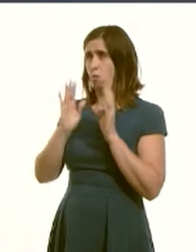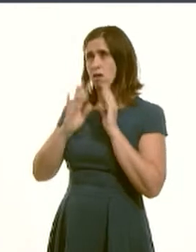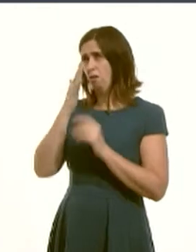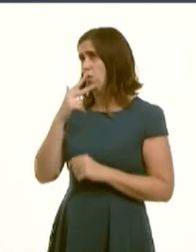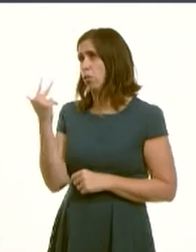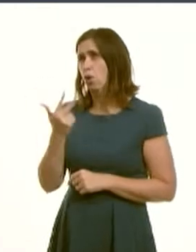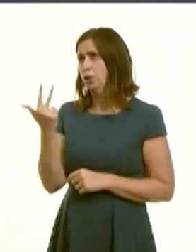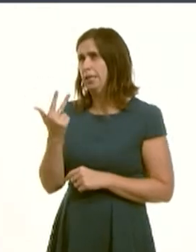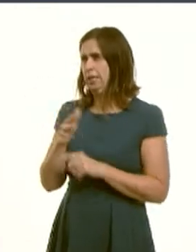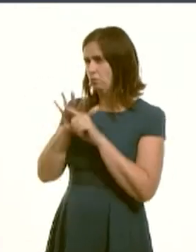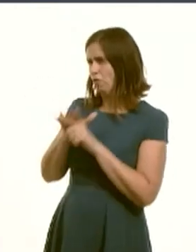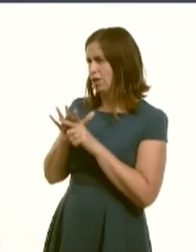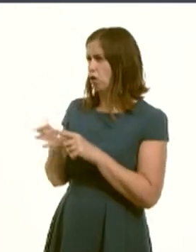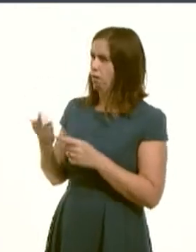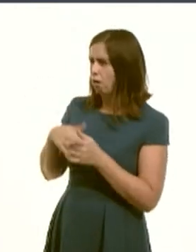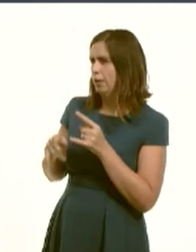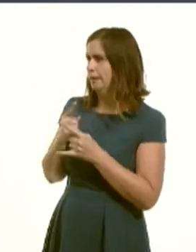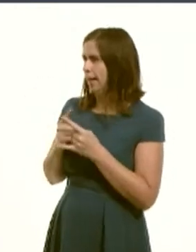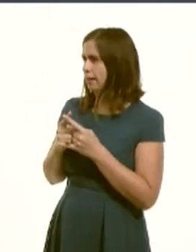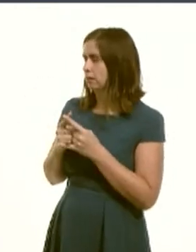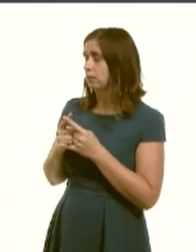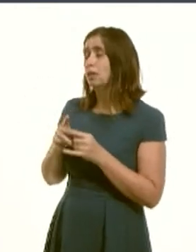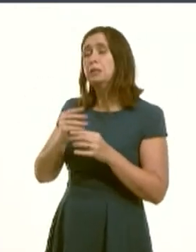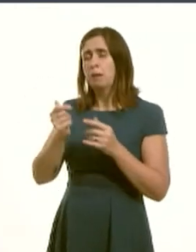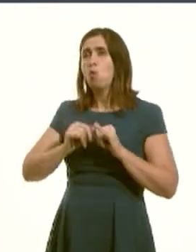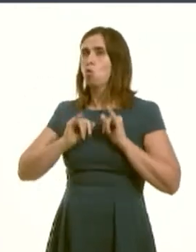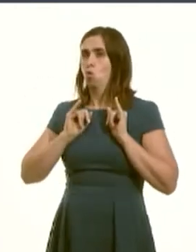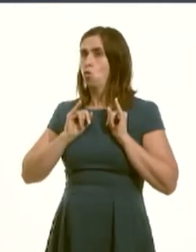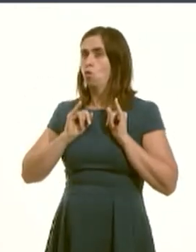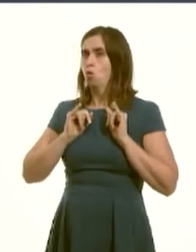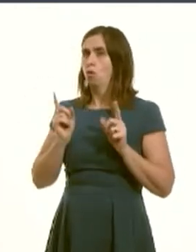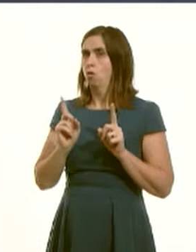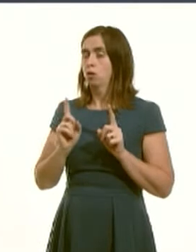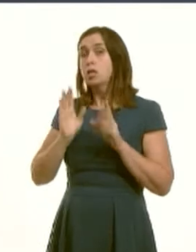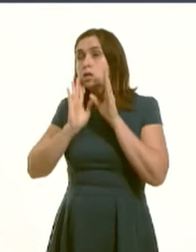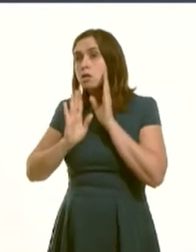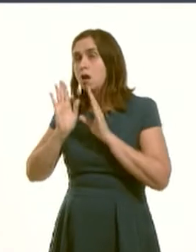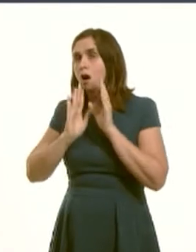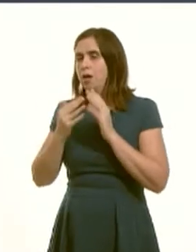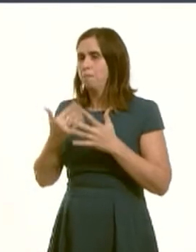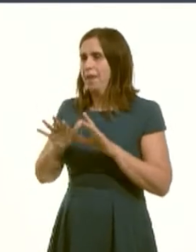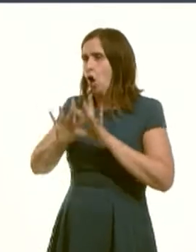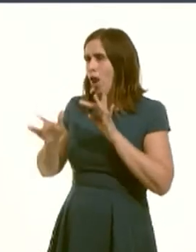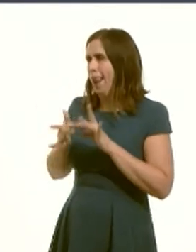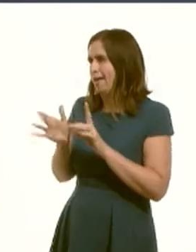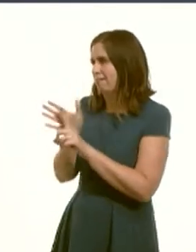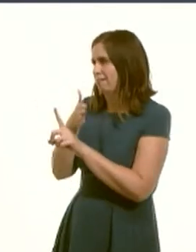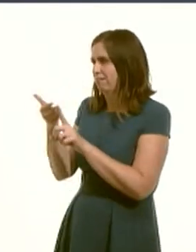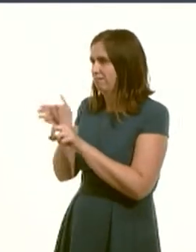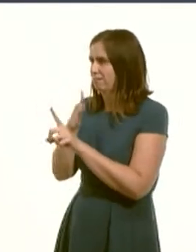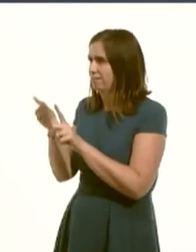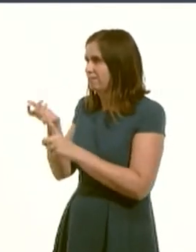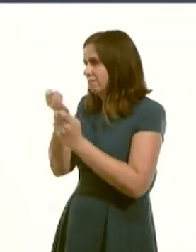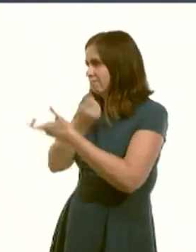have sex. And in the most serious cases, young people are being groomed online to enter